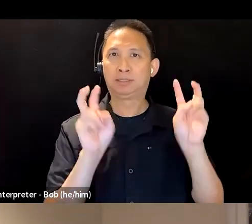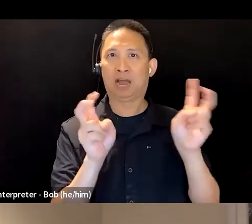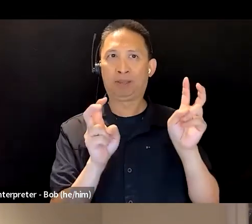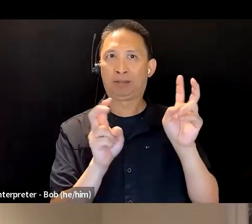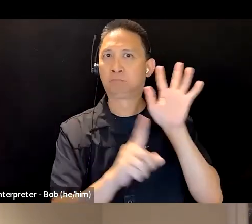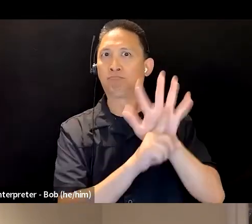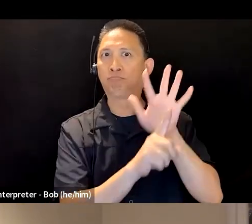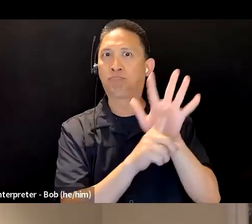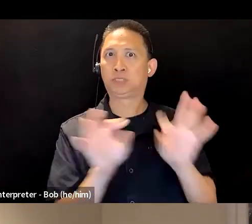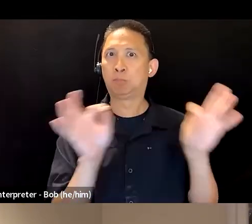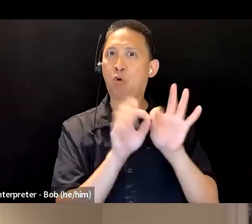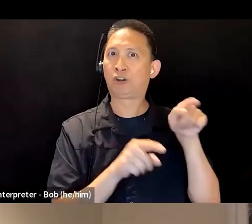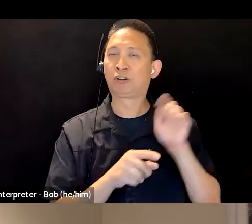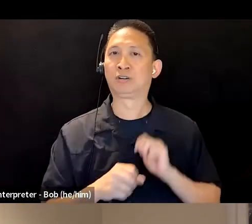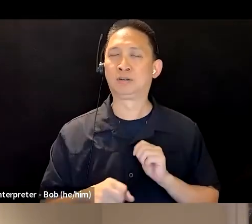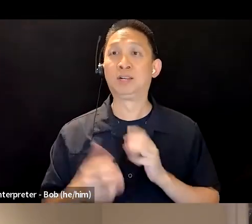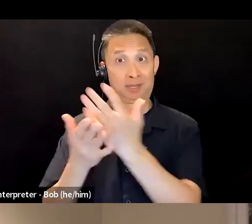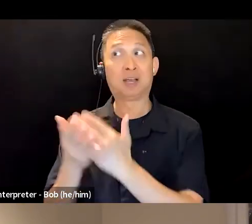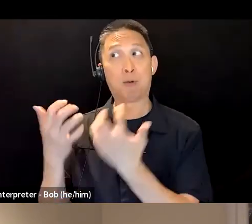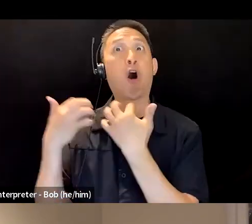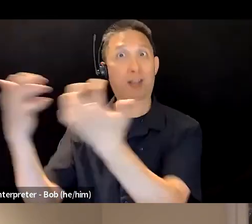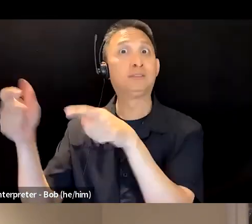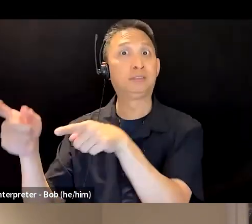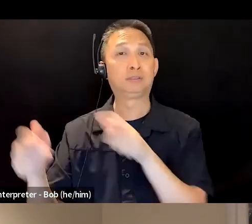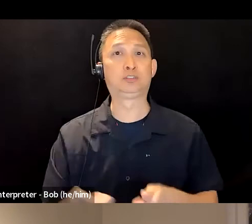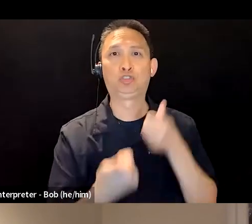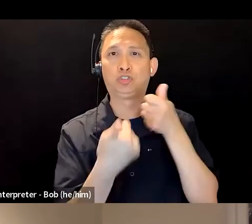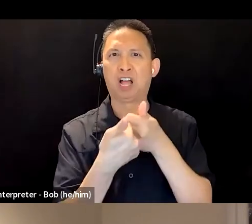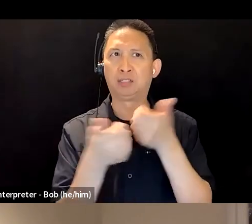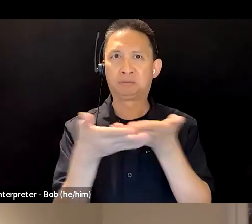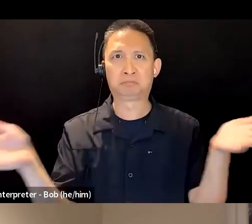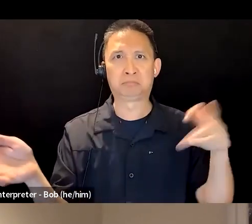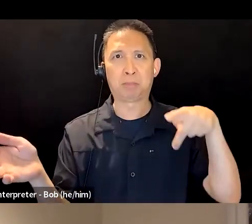are challenging public media to even expand upon